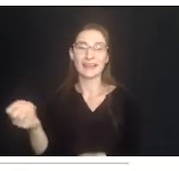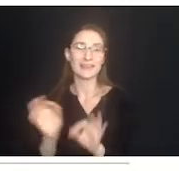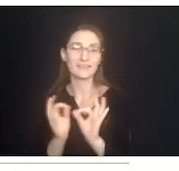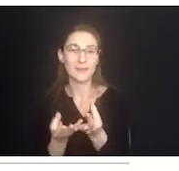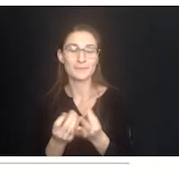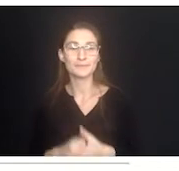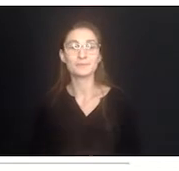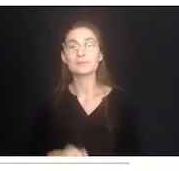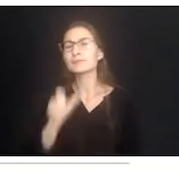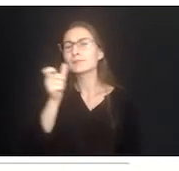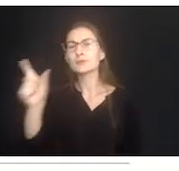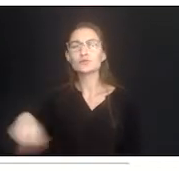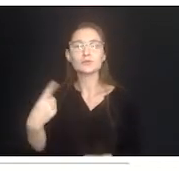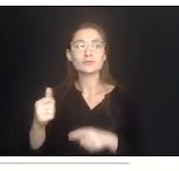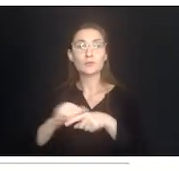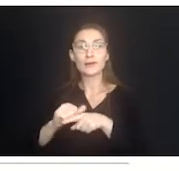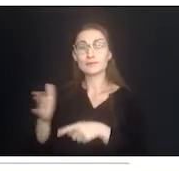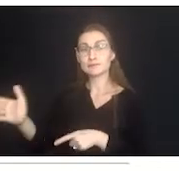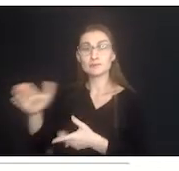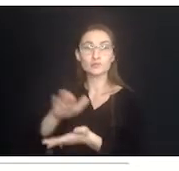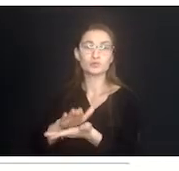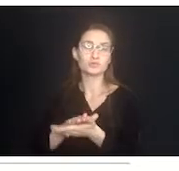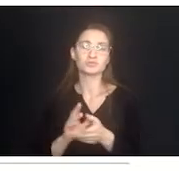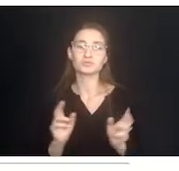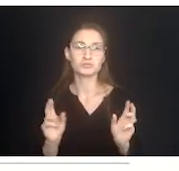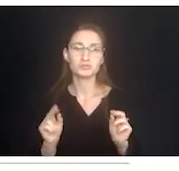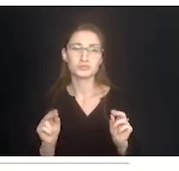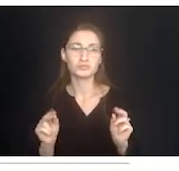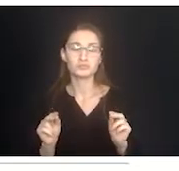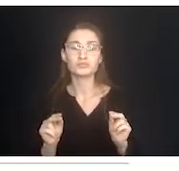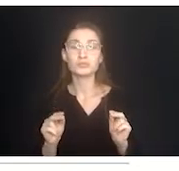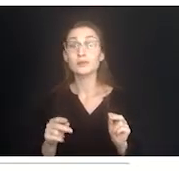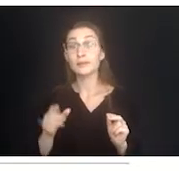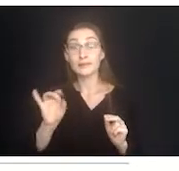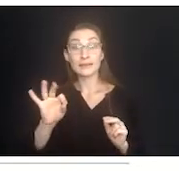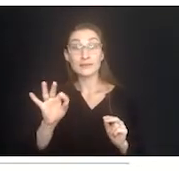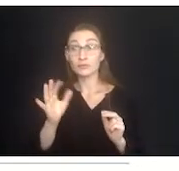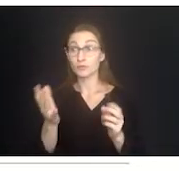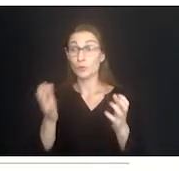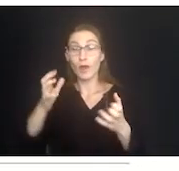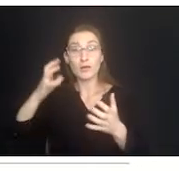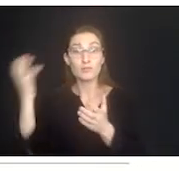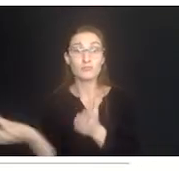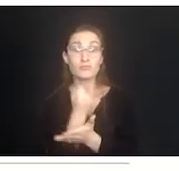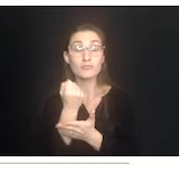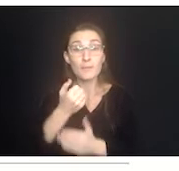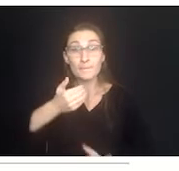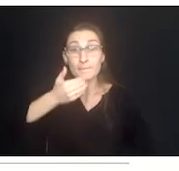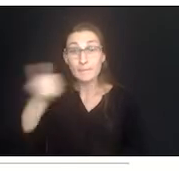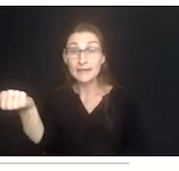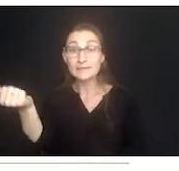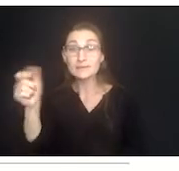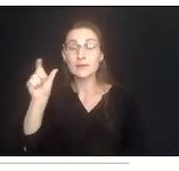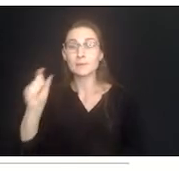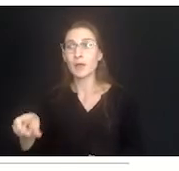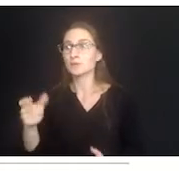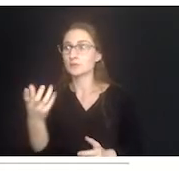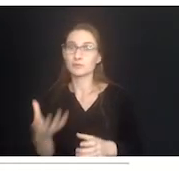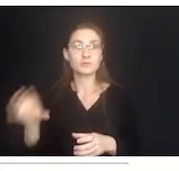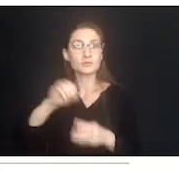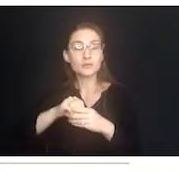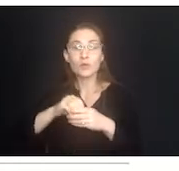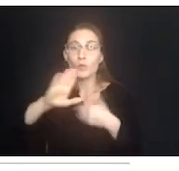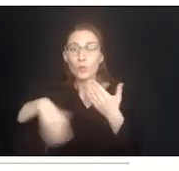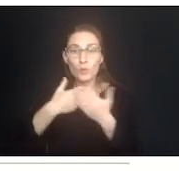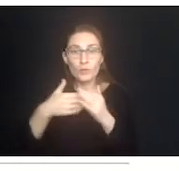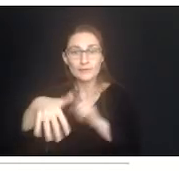is not something that has to only be practiced at school. In fact, for the positive behavior support plan to work at its best, it